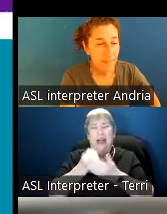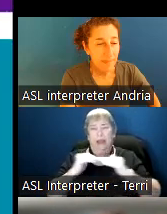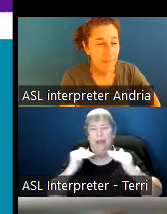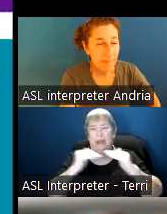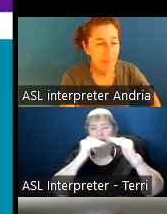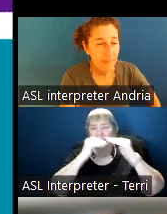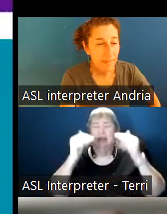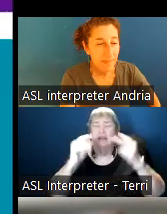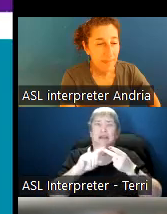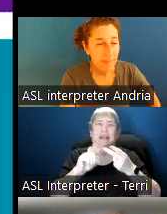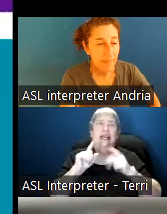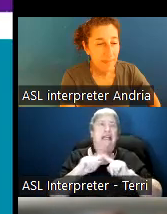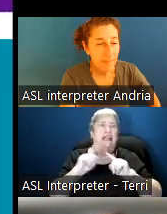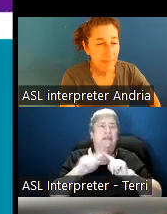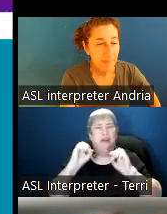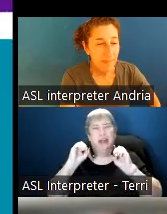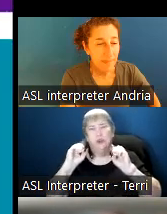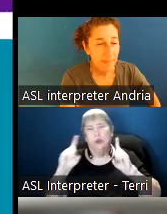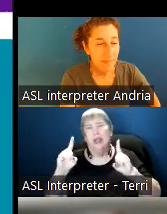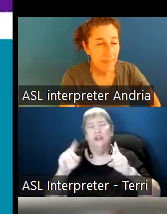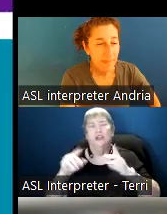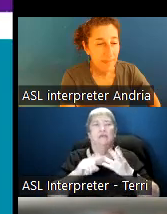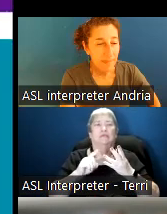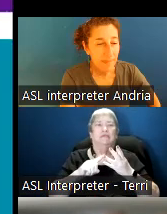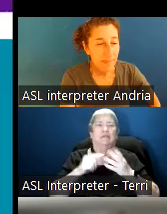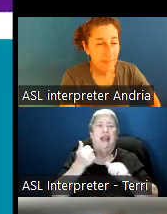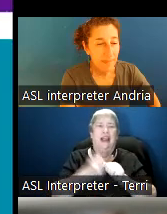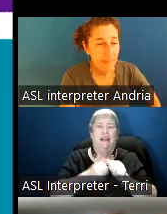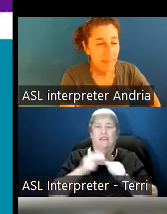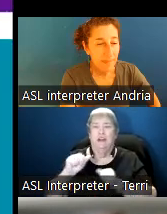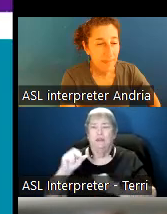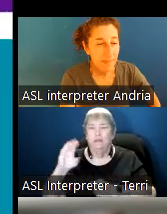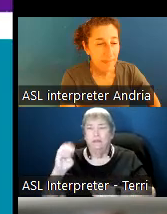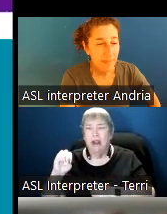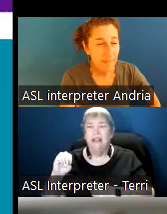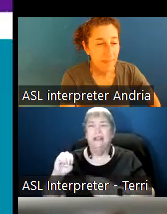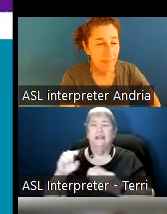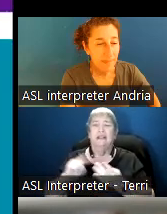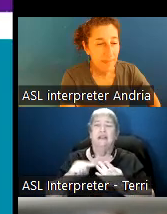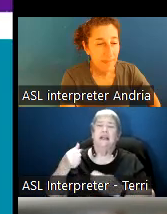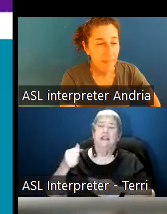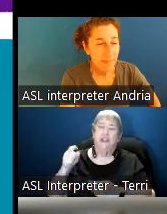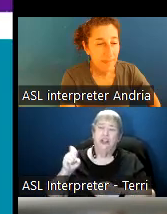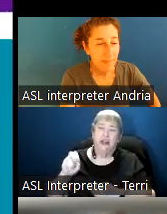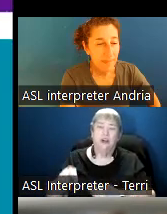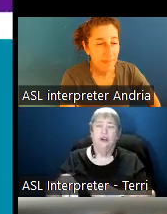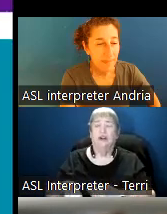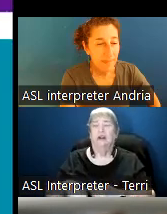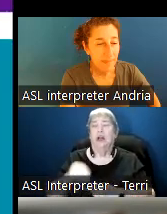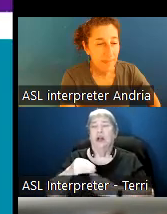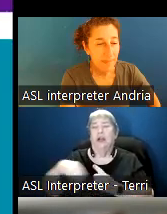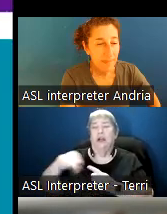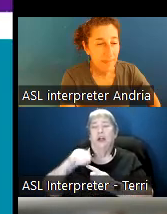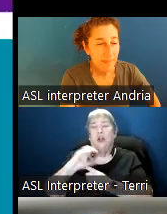of education, every race, culture, gender, sexual orientation, physical and mental ability, and age